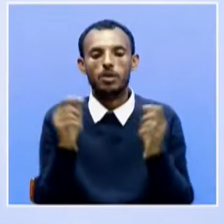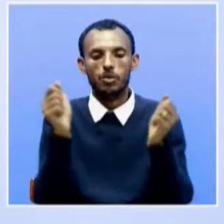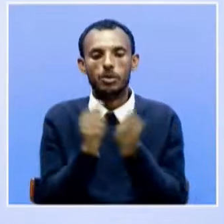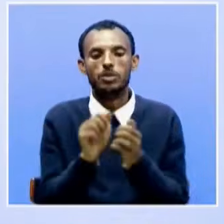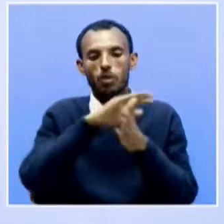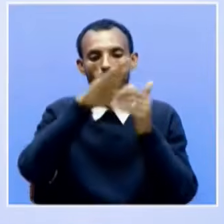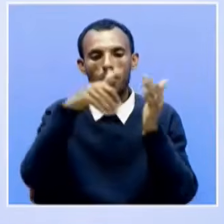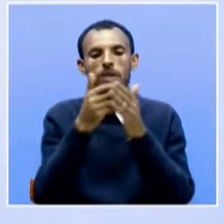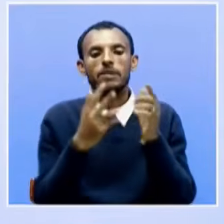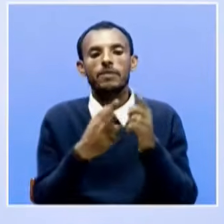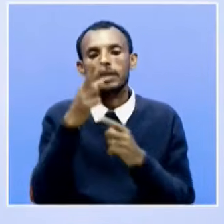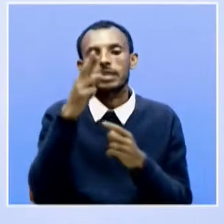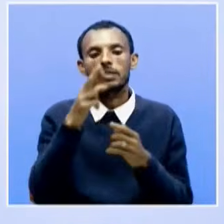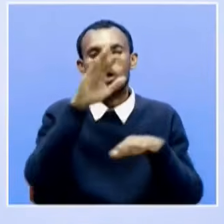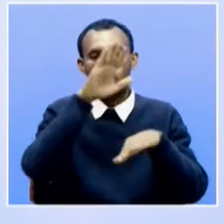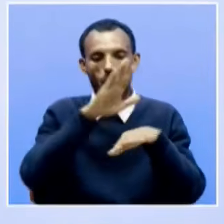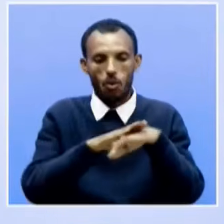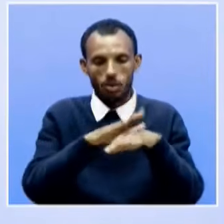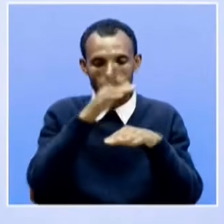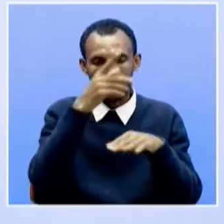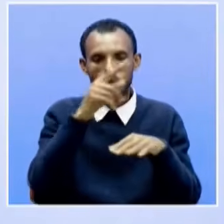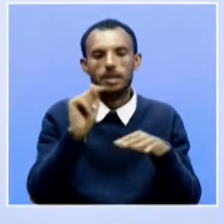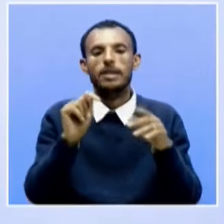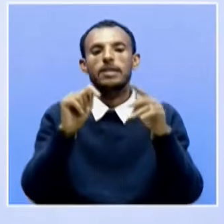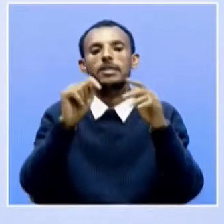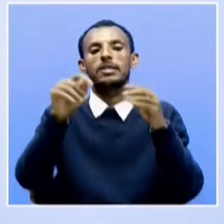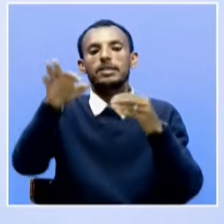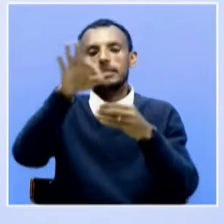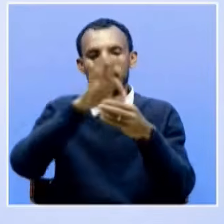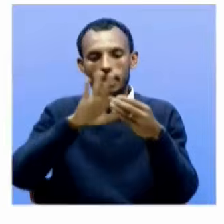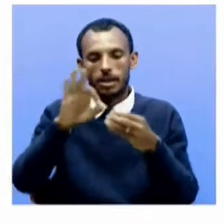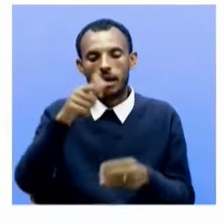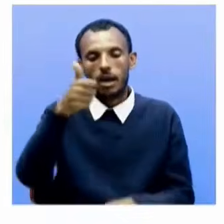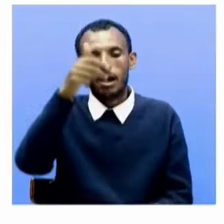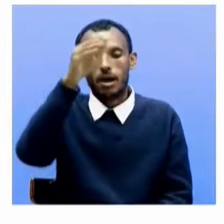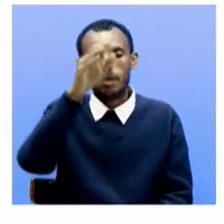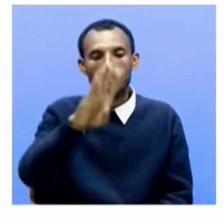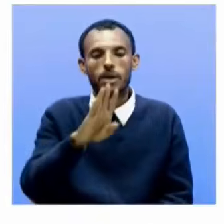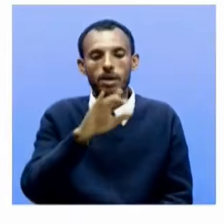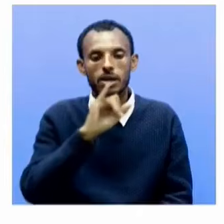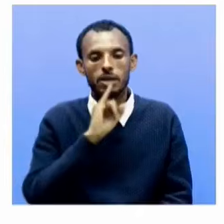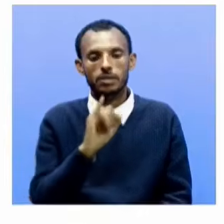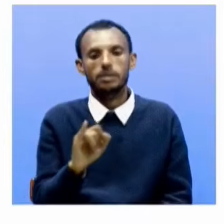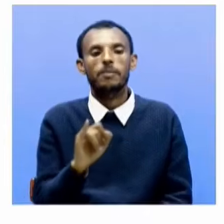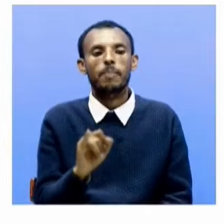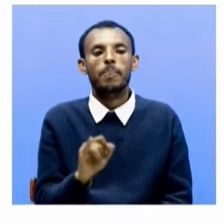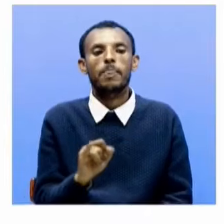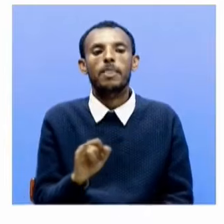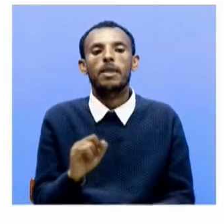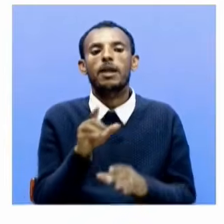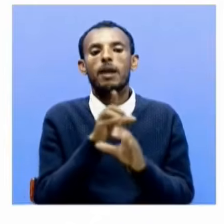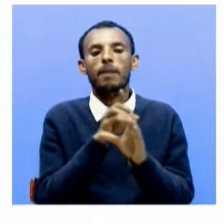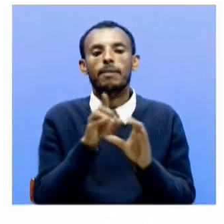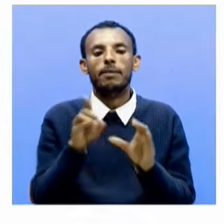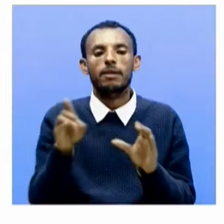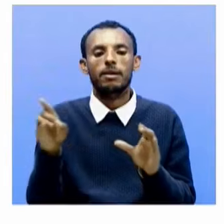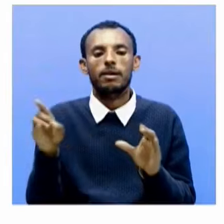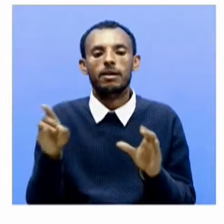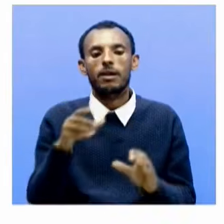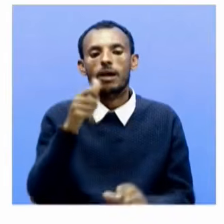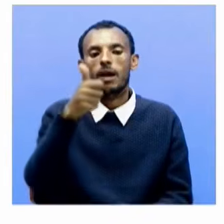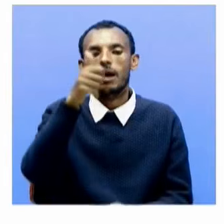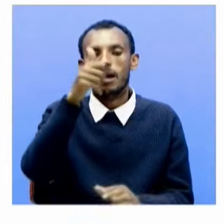the vertices on the circle. Now, if AB is a diameter, AB